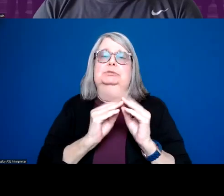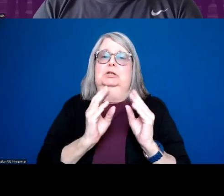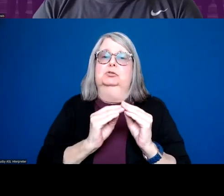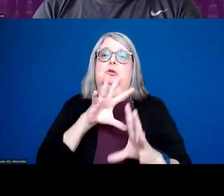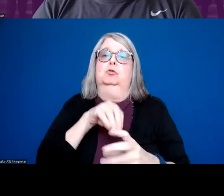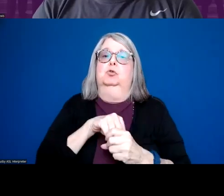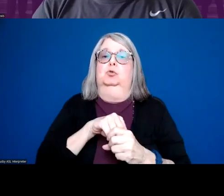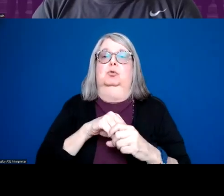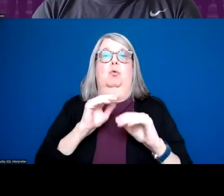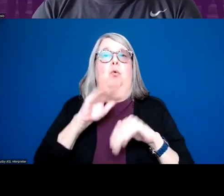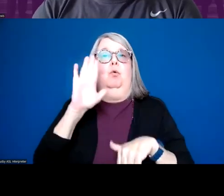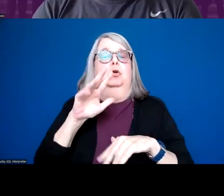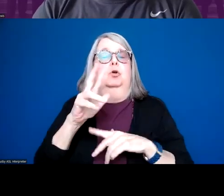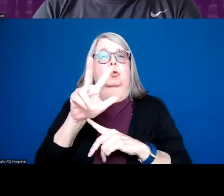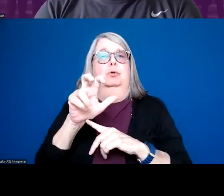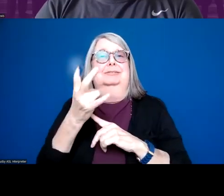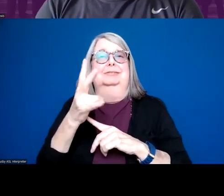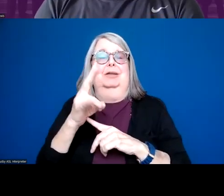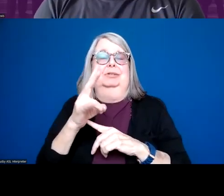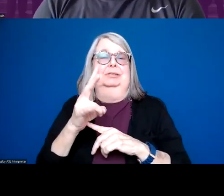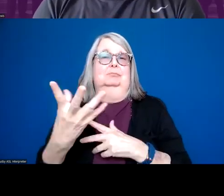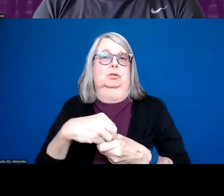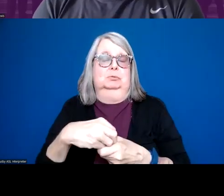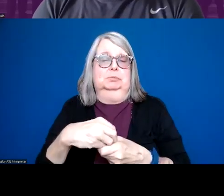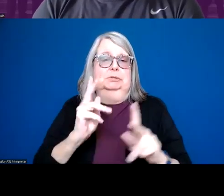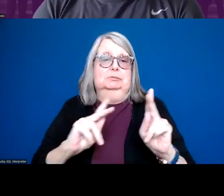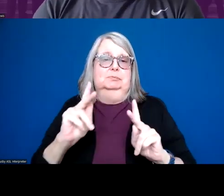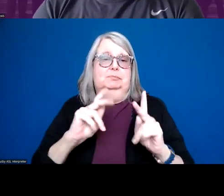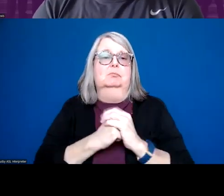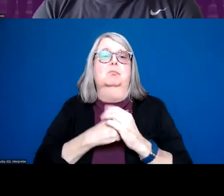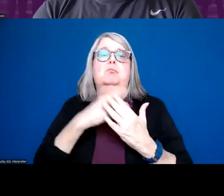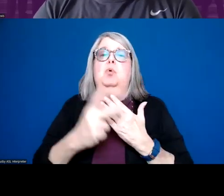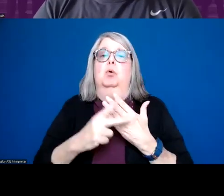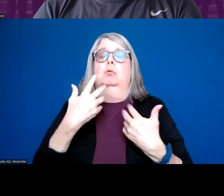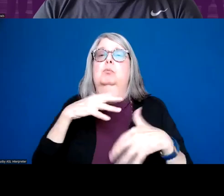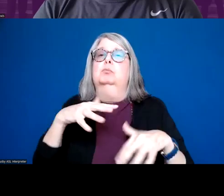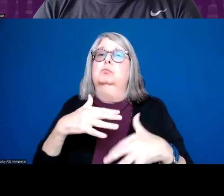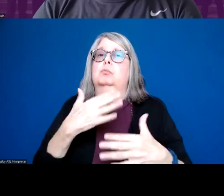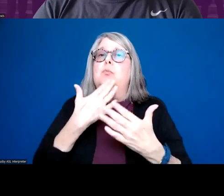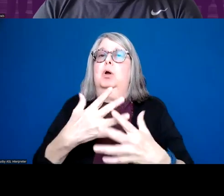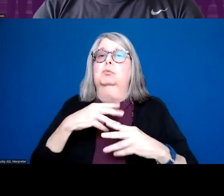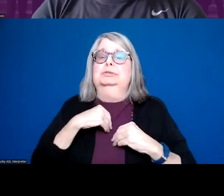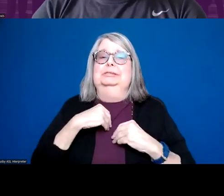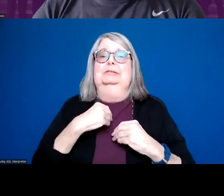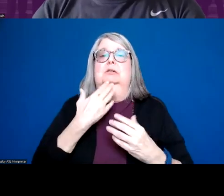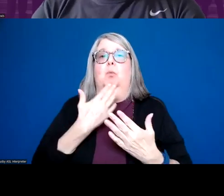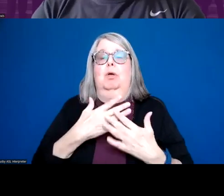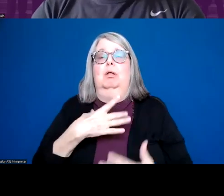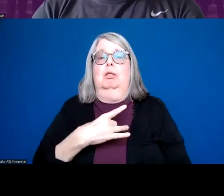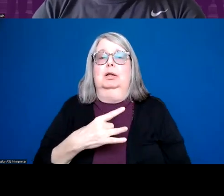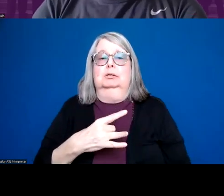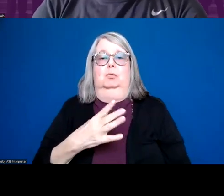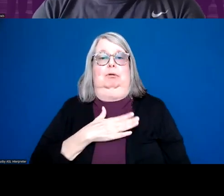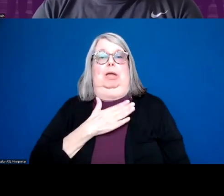included more than 317 total participants. The program was extremely well received and very well liked. We were happy